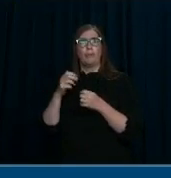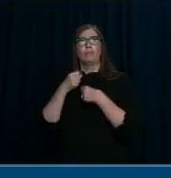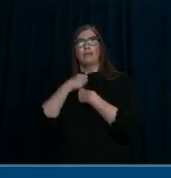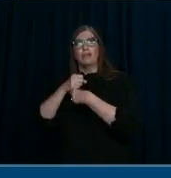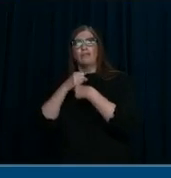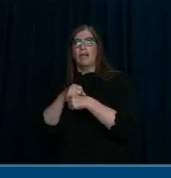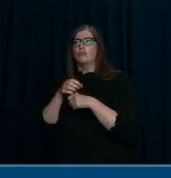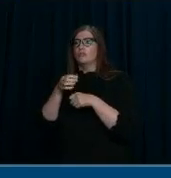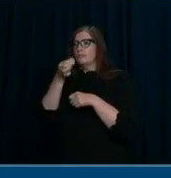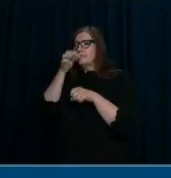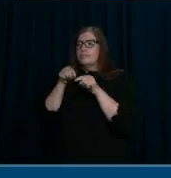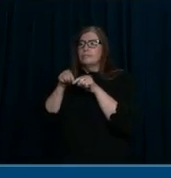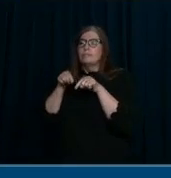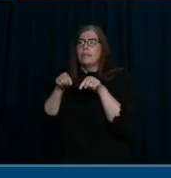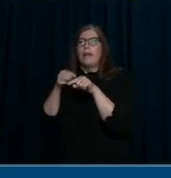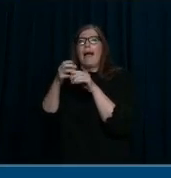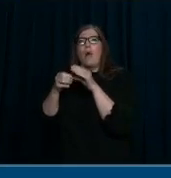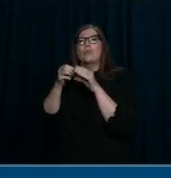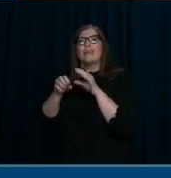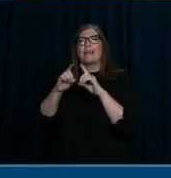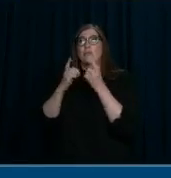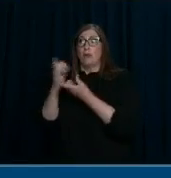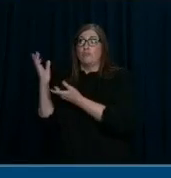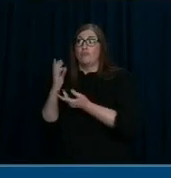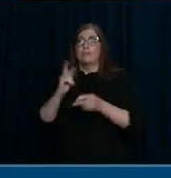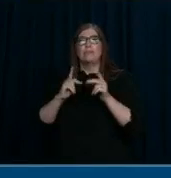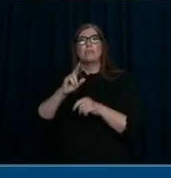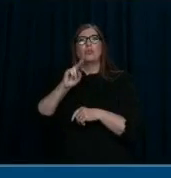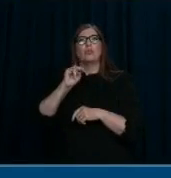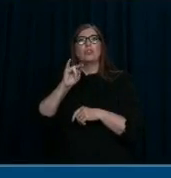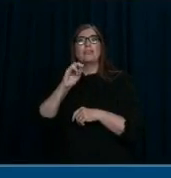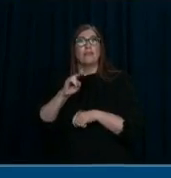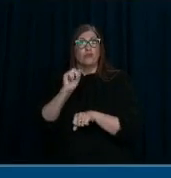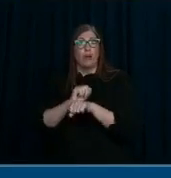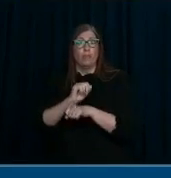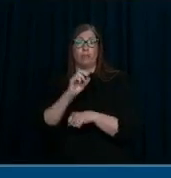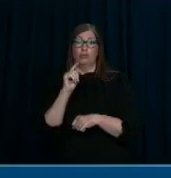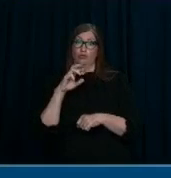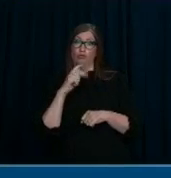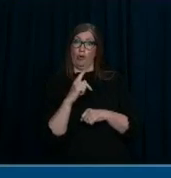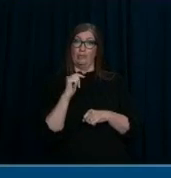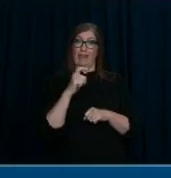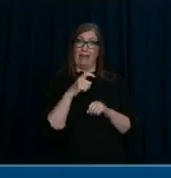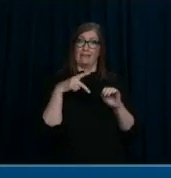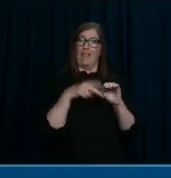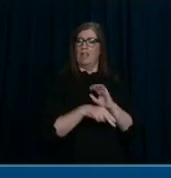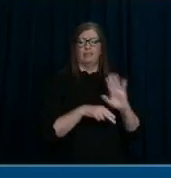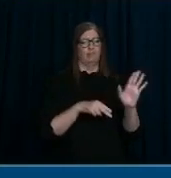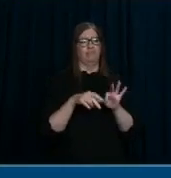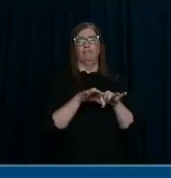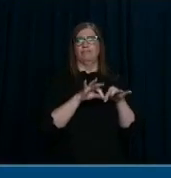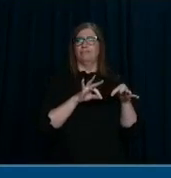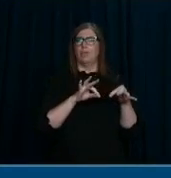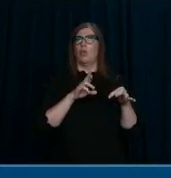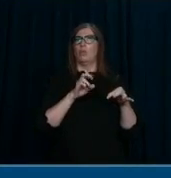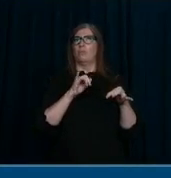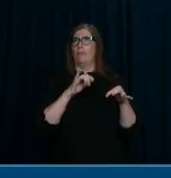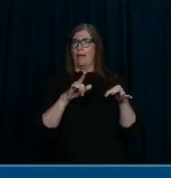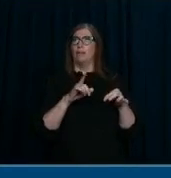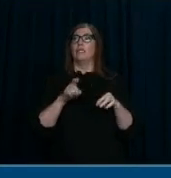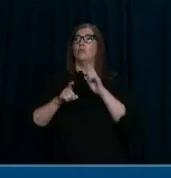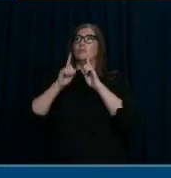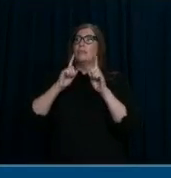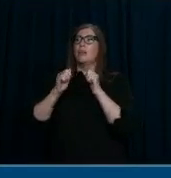our district helps people. It brings in union jobs. The Trump tax cuts, we absolutely need to repeal. But we need to be speaking with